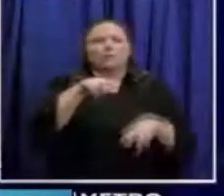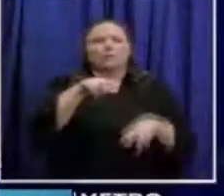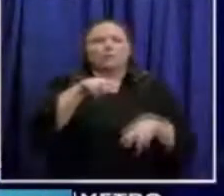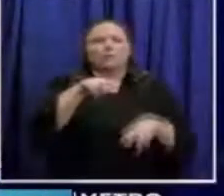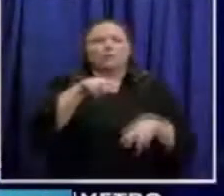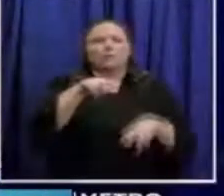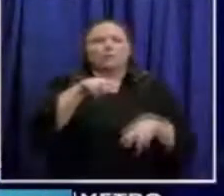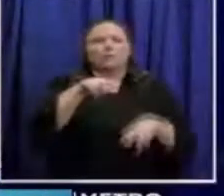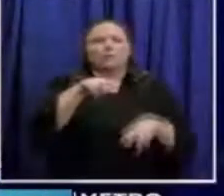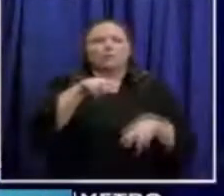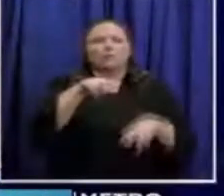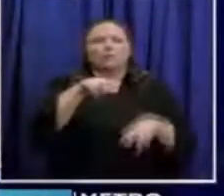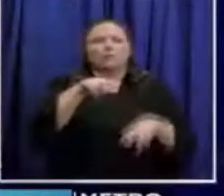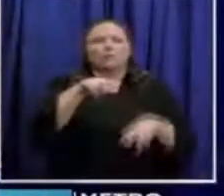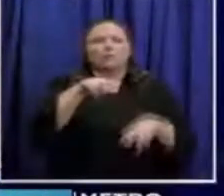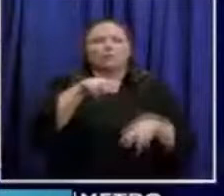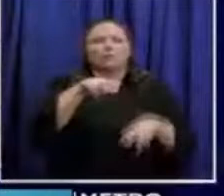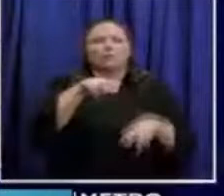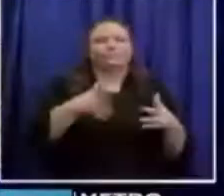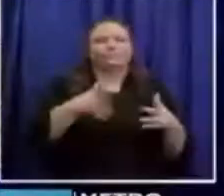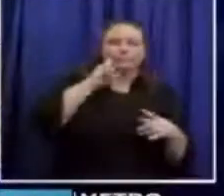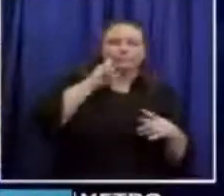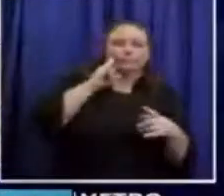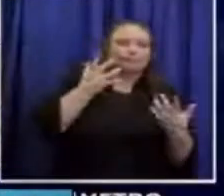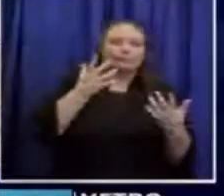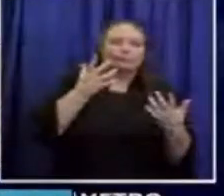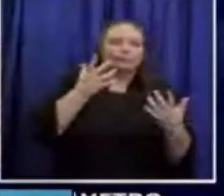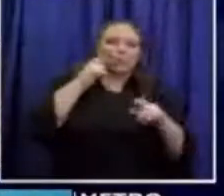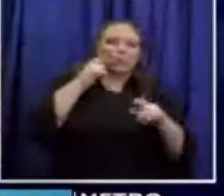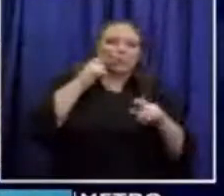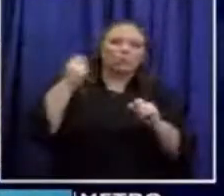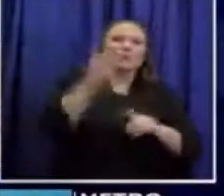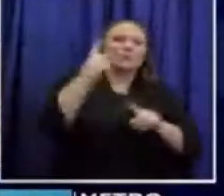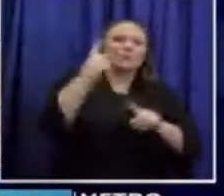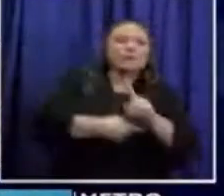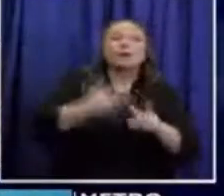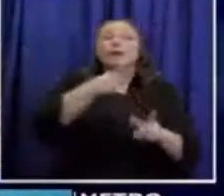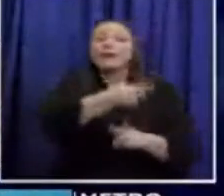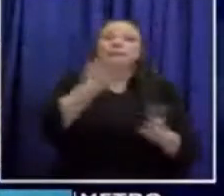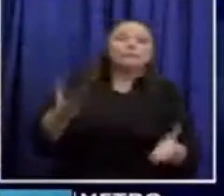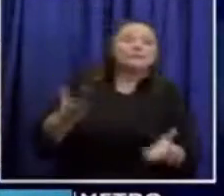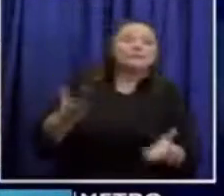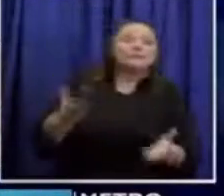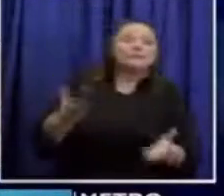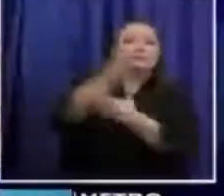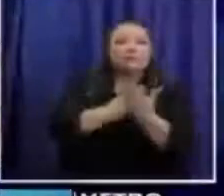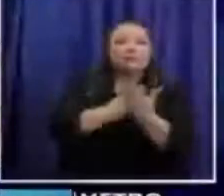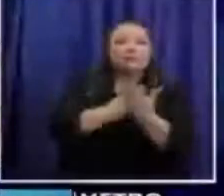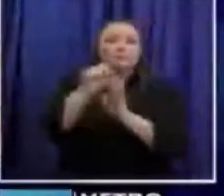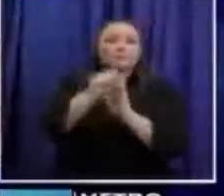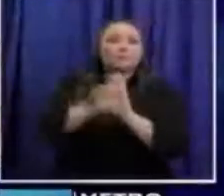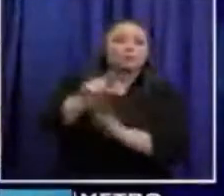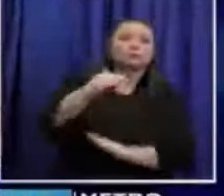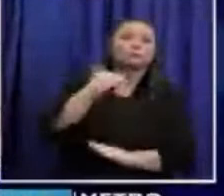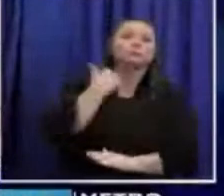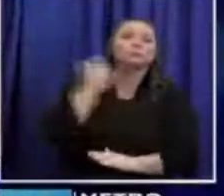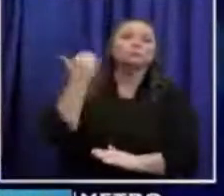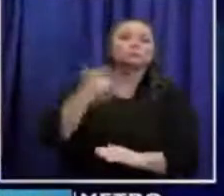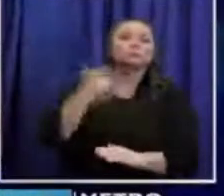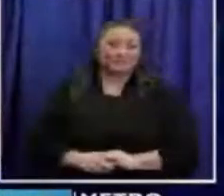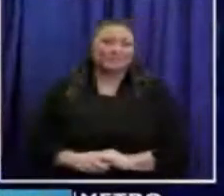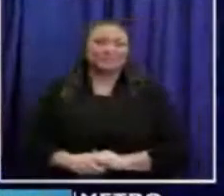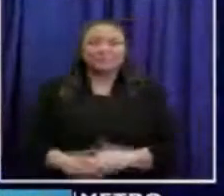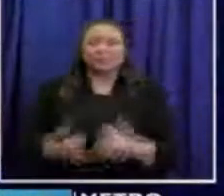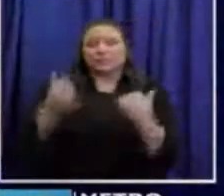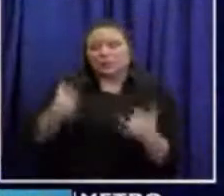and months, and he even suggested that some states should go bankrupt. So right now we're at an impasse. We need at